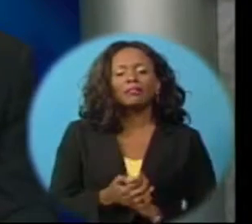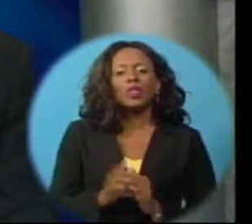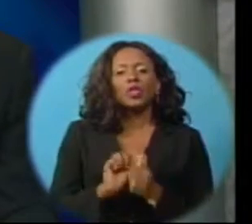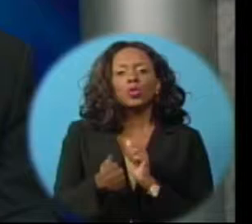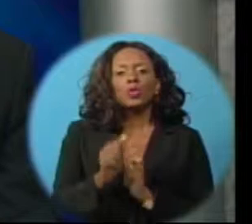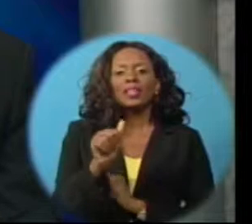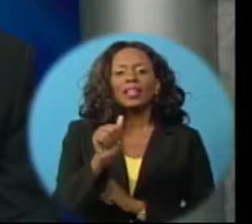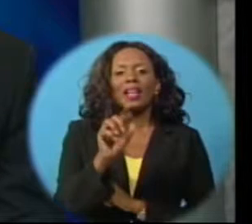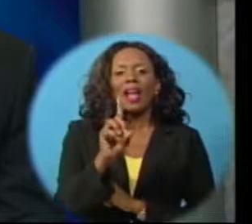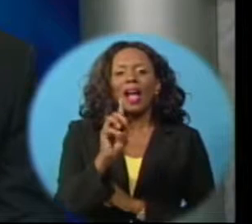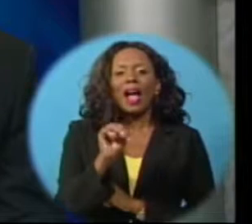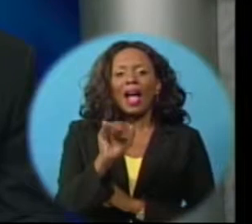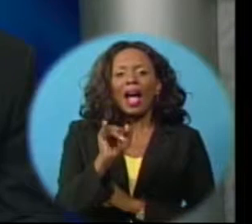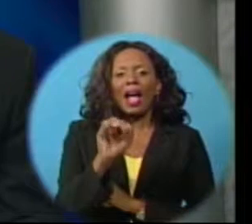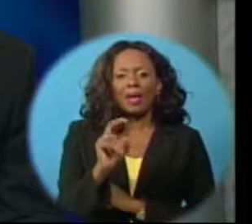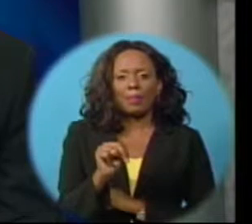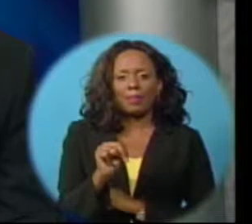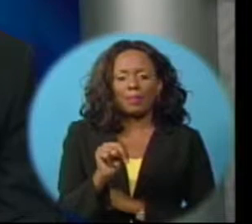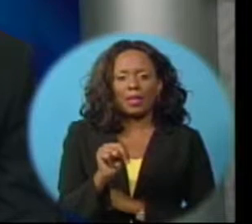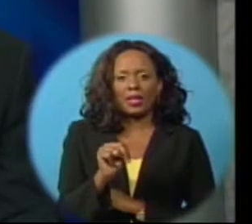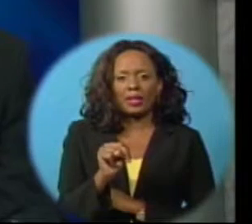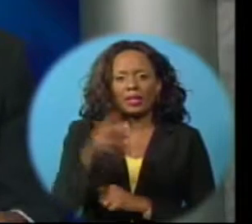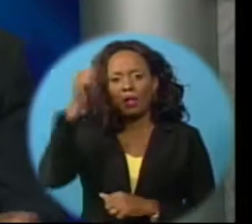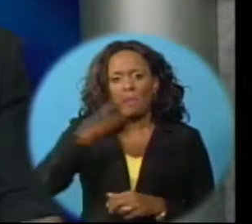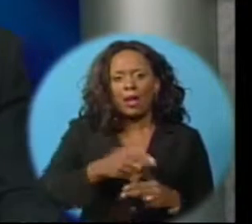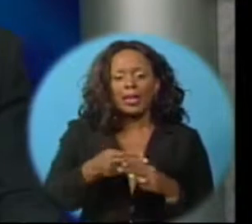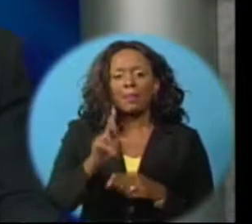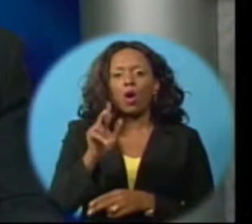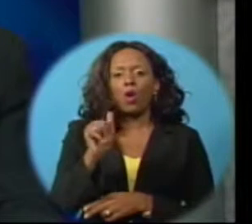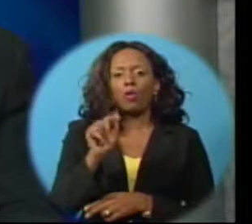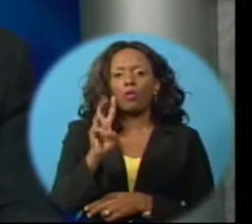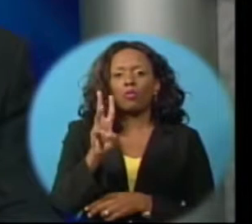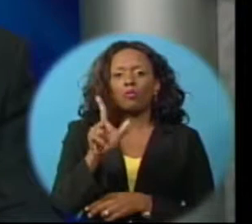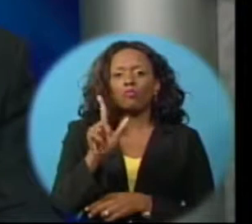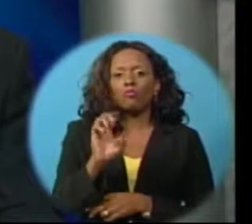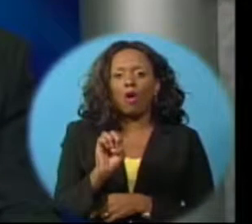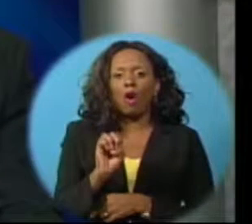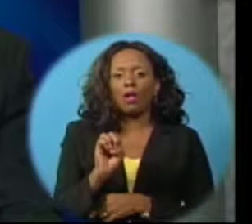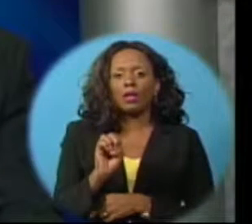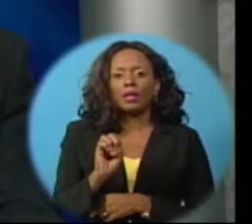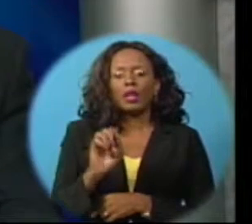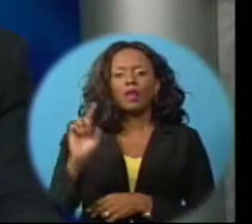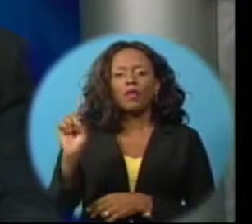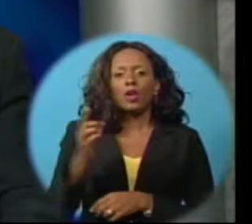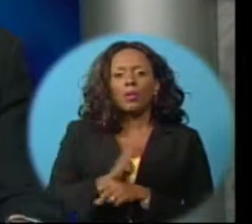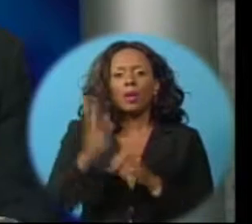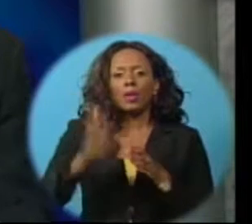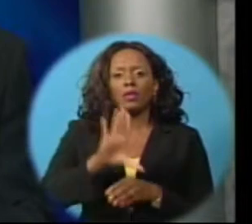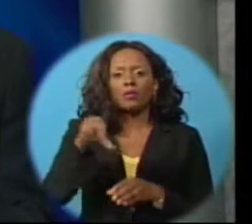Sports Administrator Raul Clark is the first Barbadian to be inducted into the Huntsman